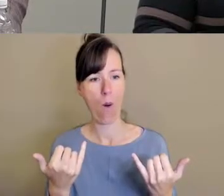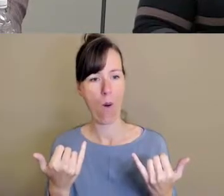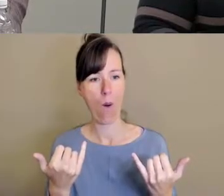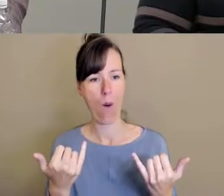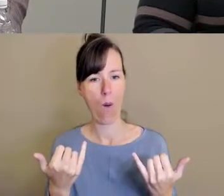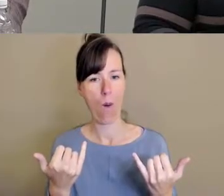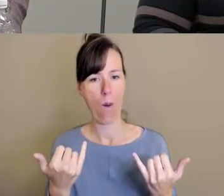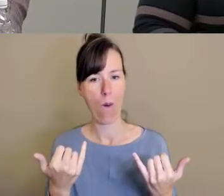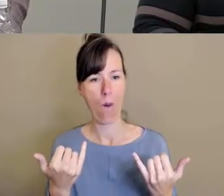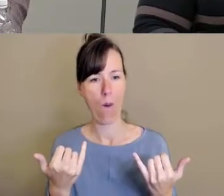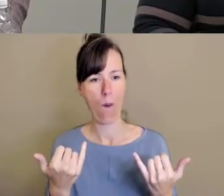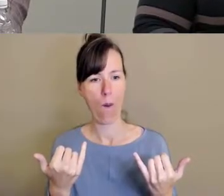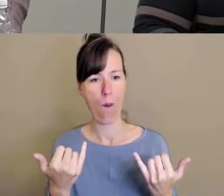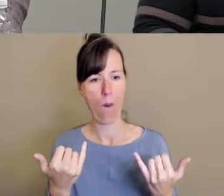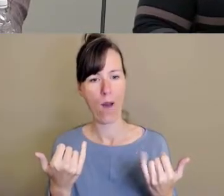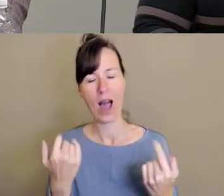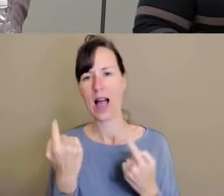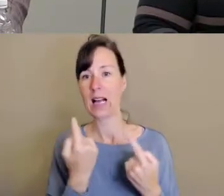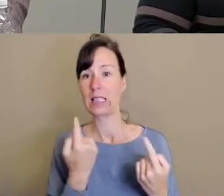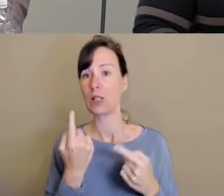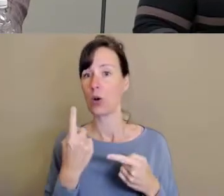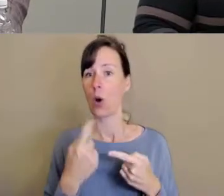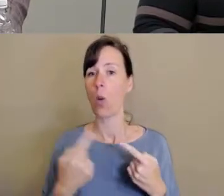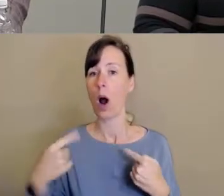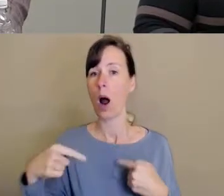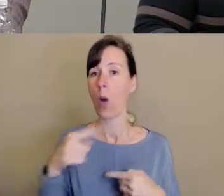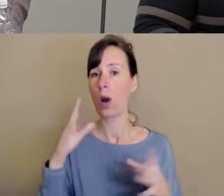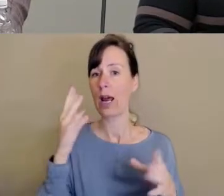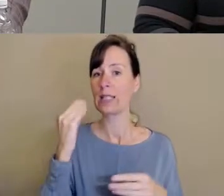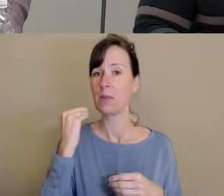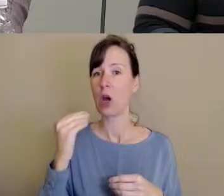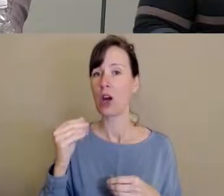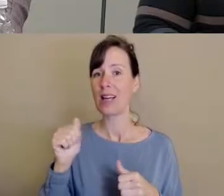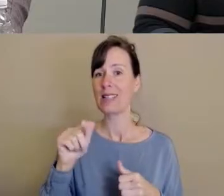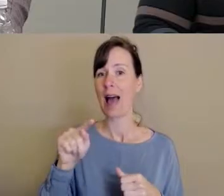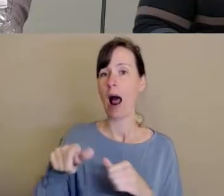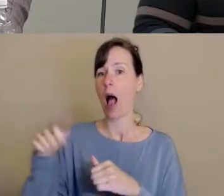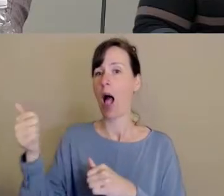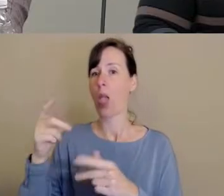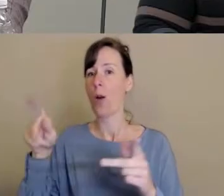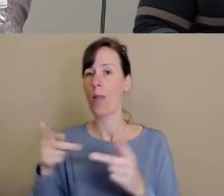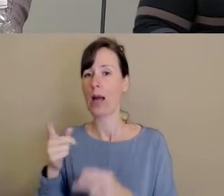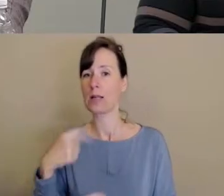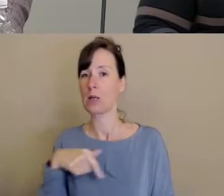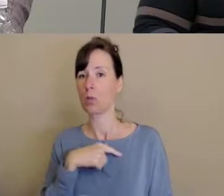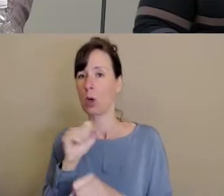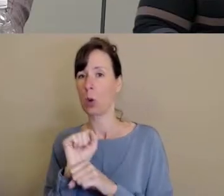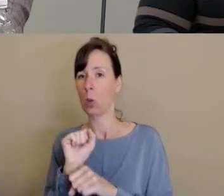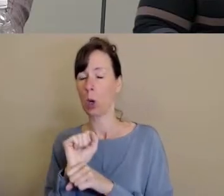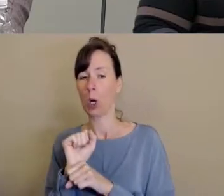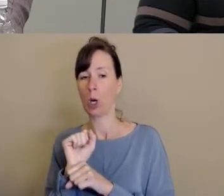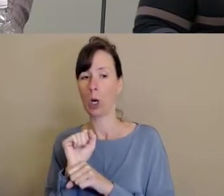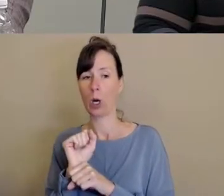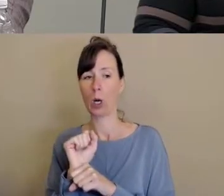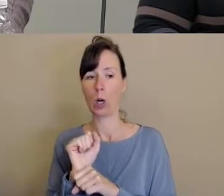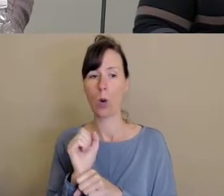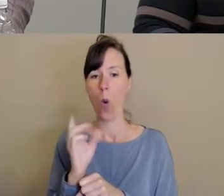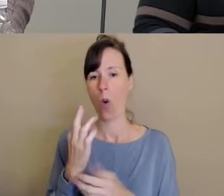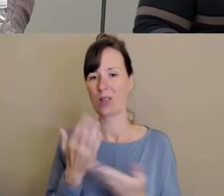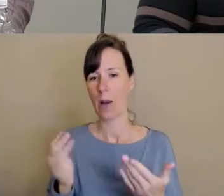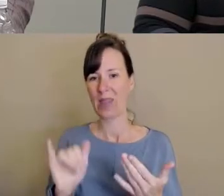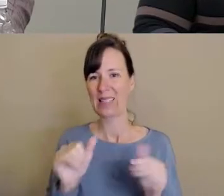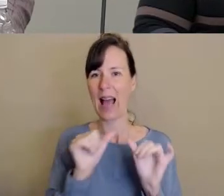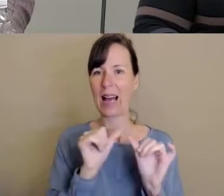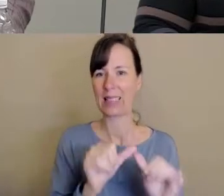in previous places of employment or some of the things that continue to happen that shouldn't be acceptable.